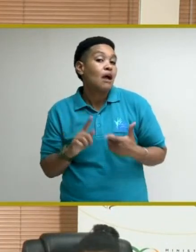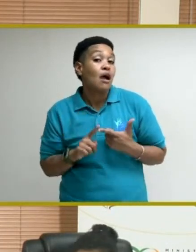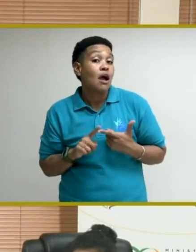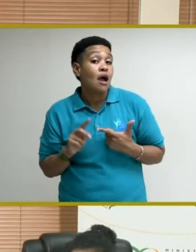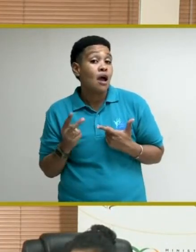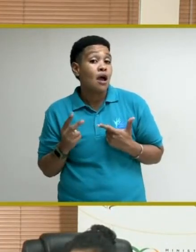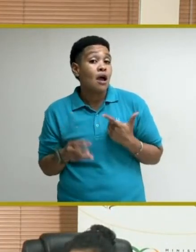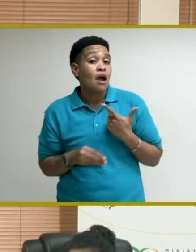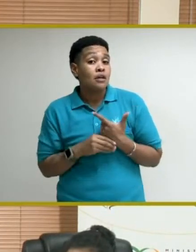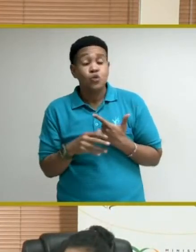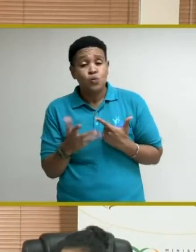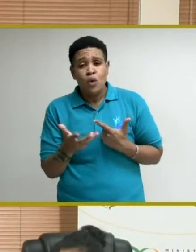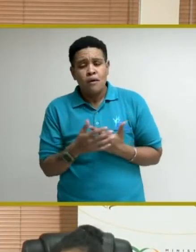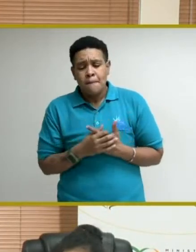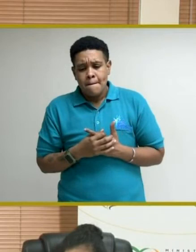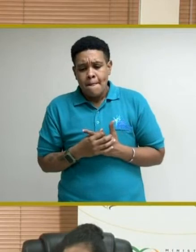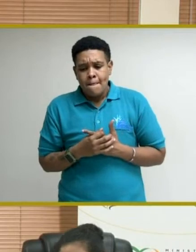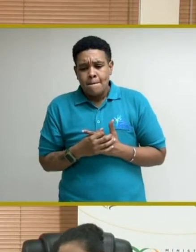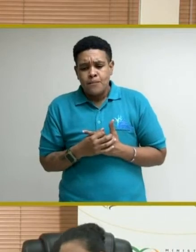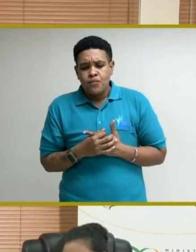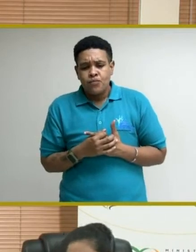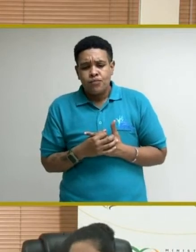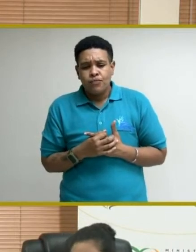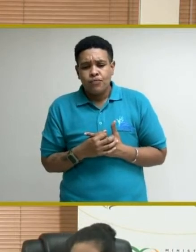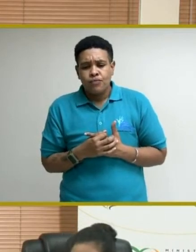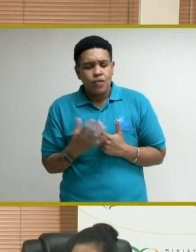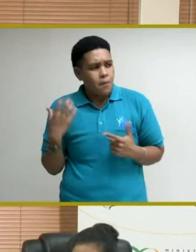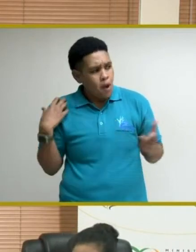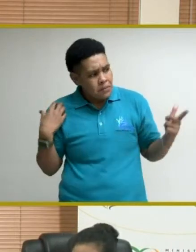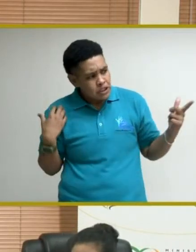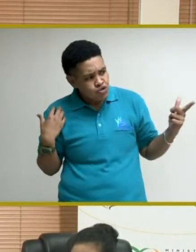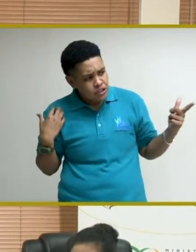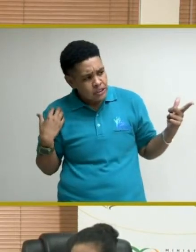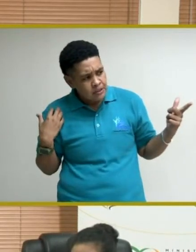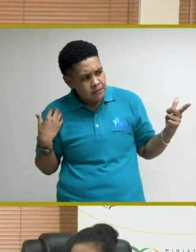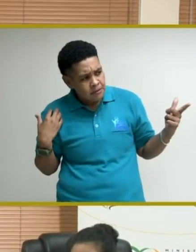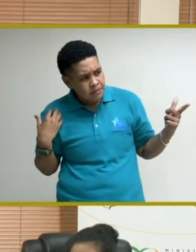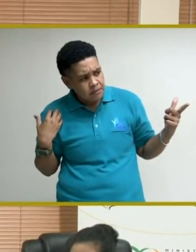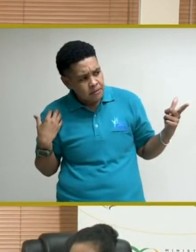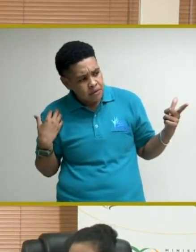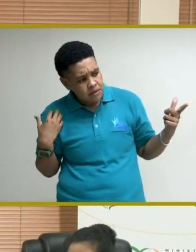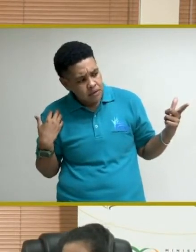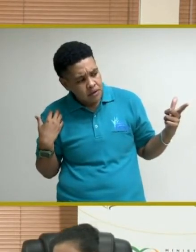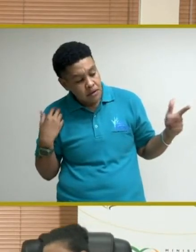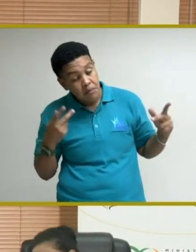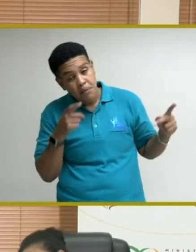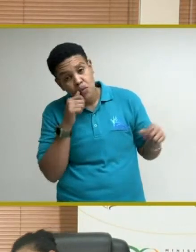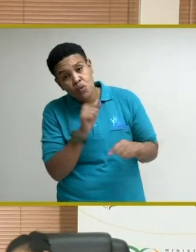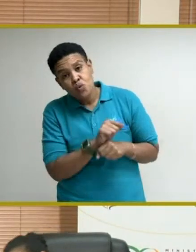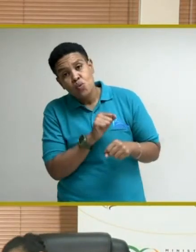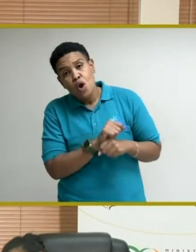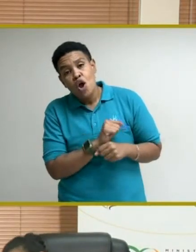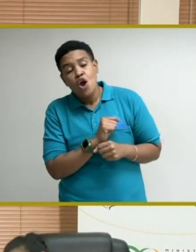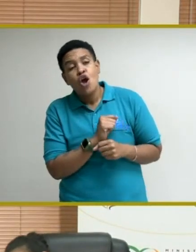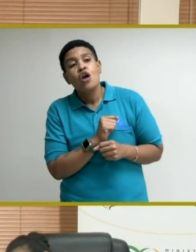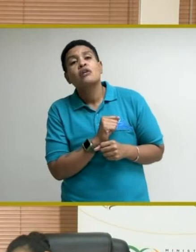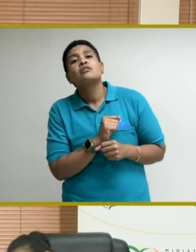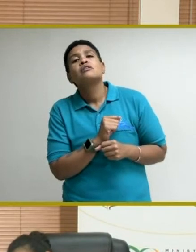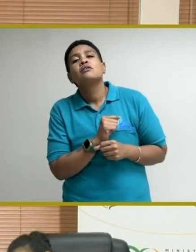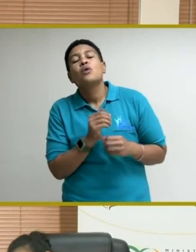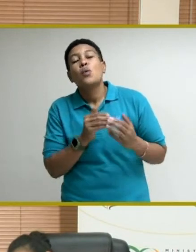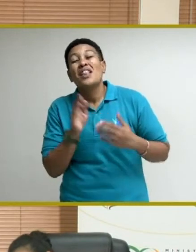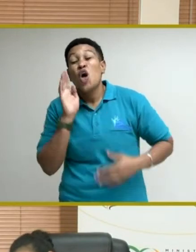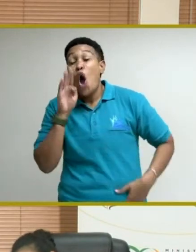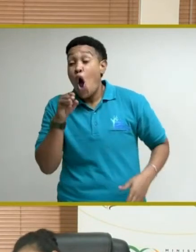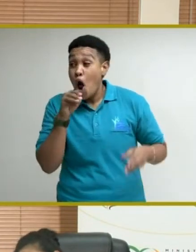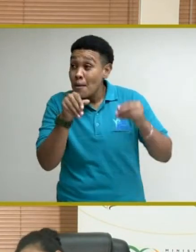Also, to the permanent secretary, whether persons who worked at the Blitz sites, whether all those payments have now